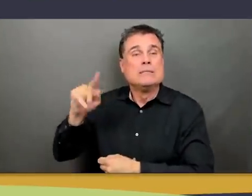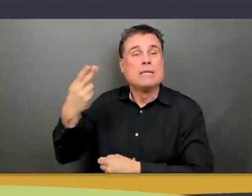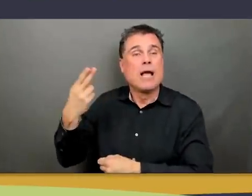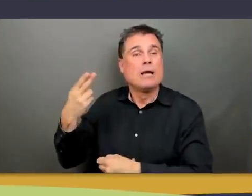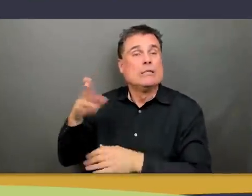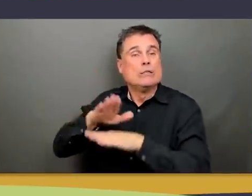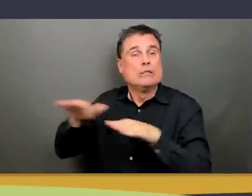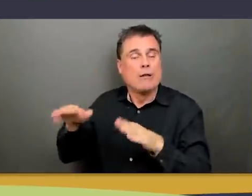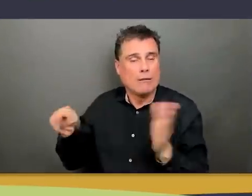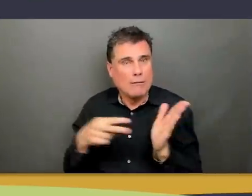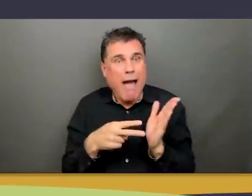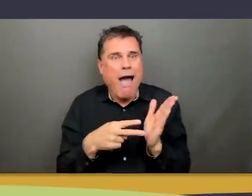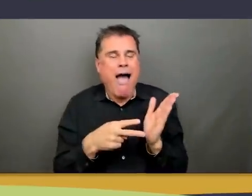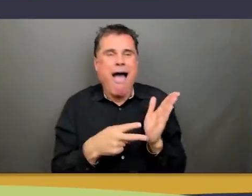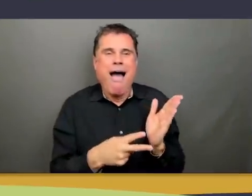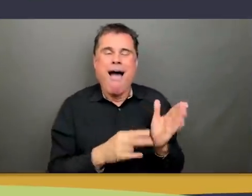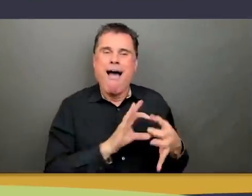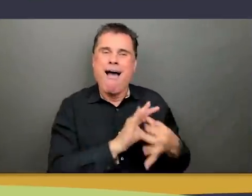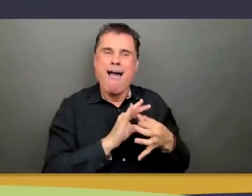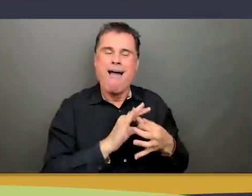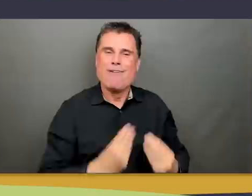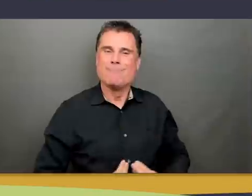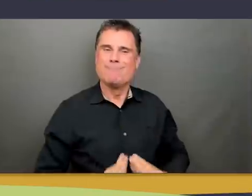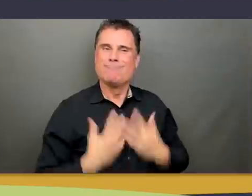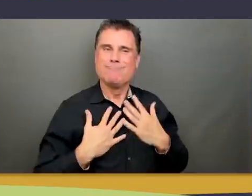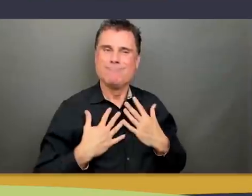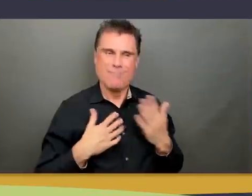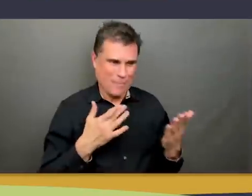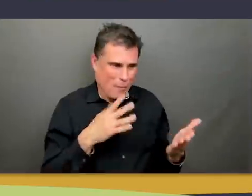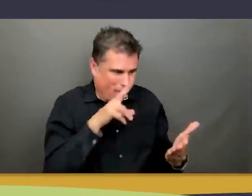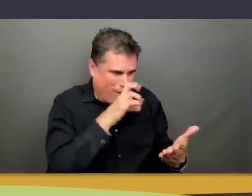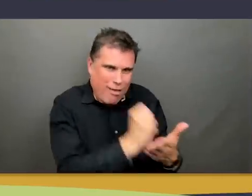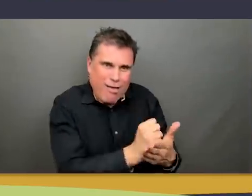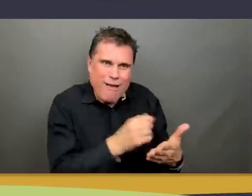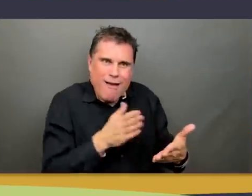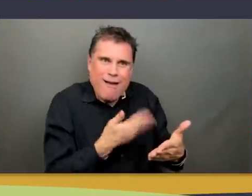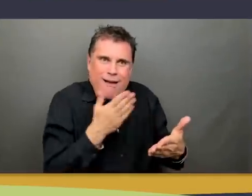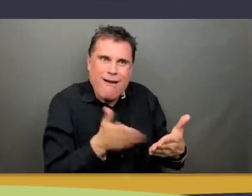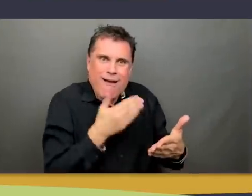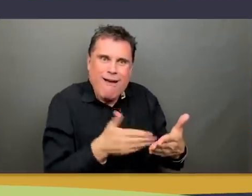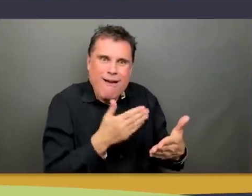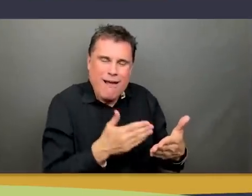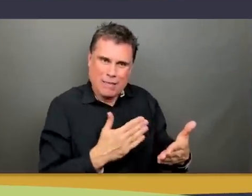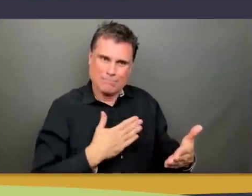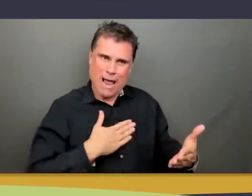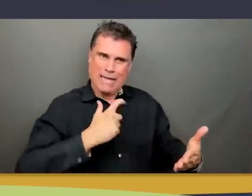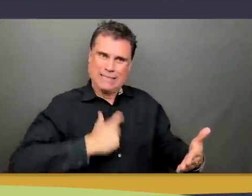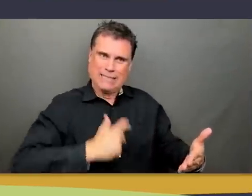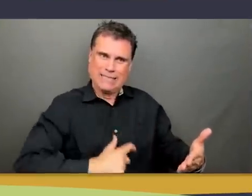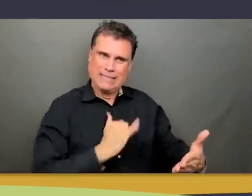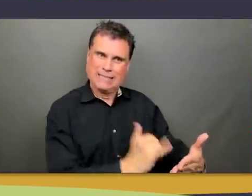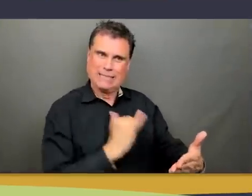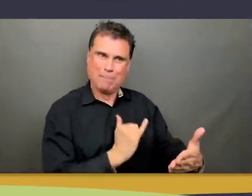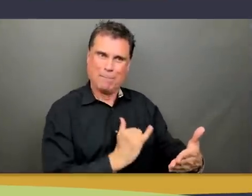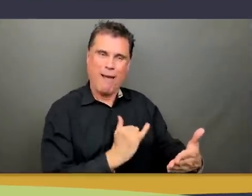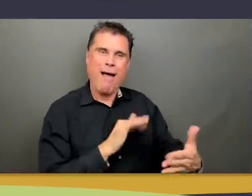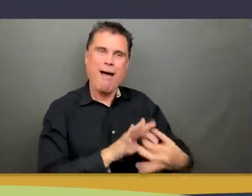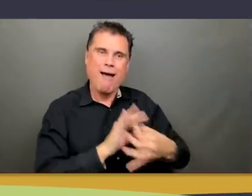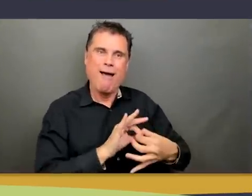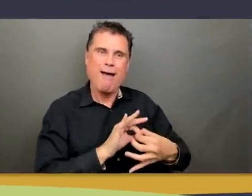trust, and that's how I'll close. It's a spelling lesson, actually. I am an elementary school teacher, after